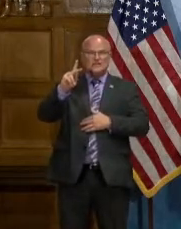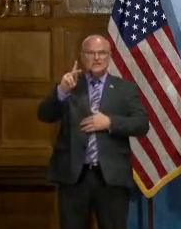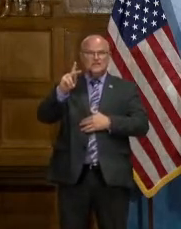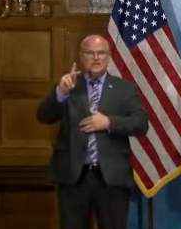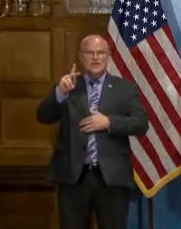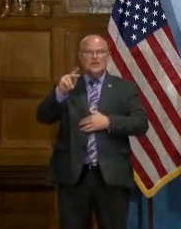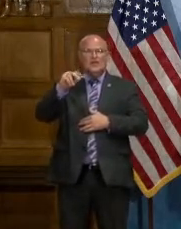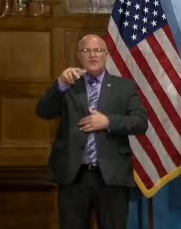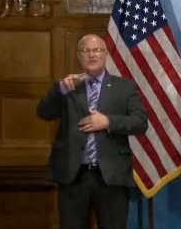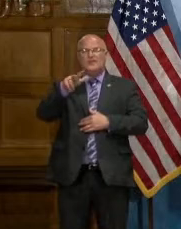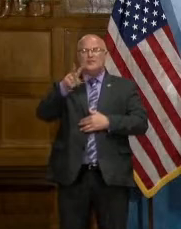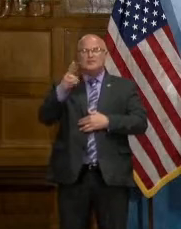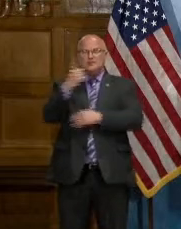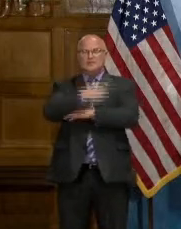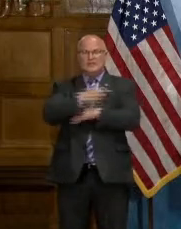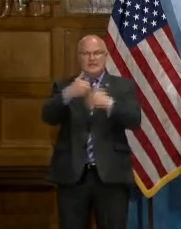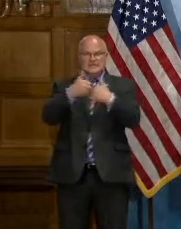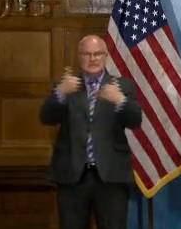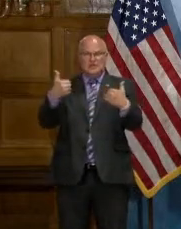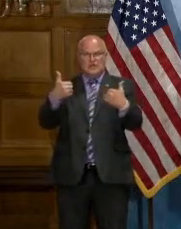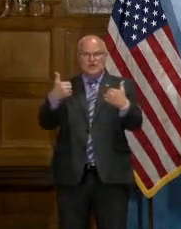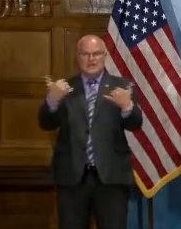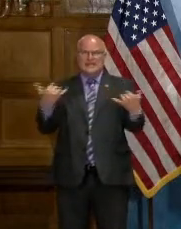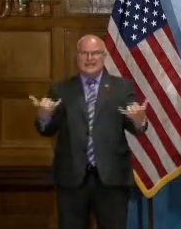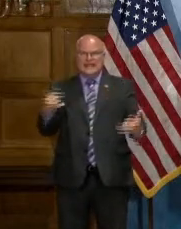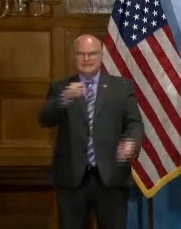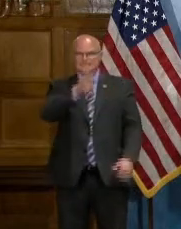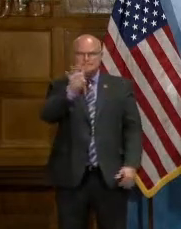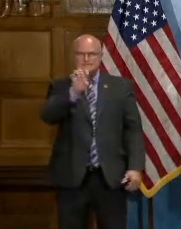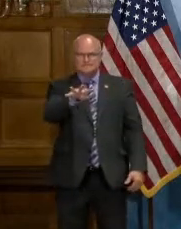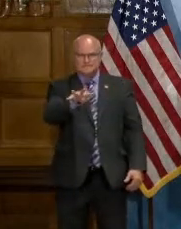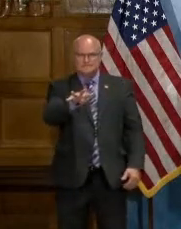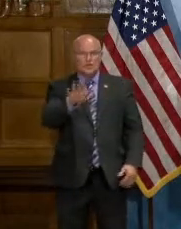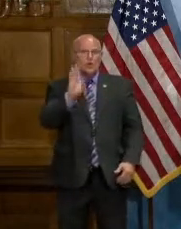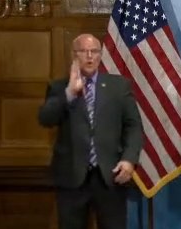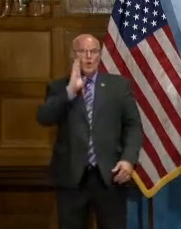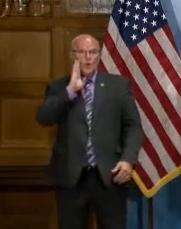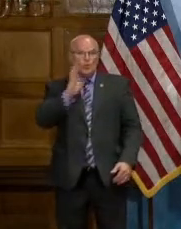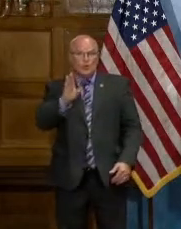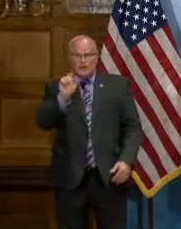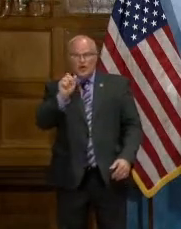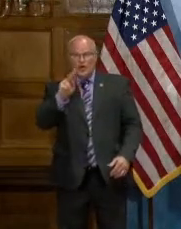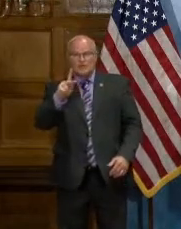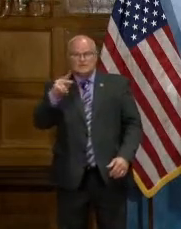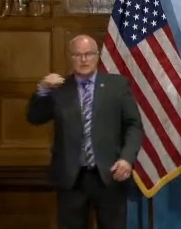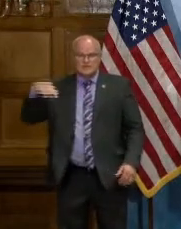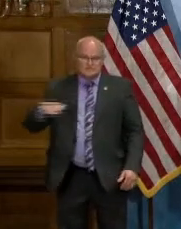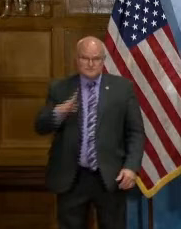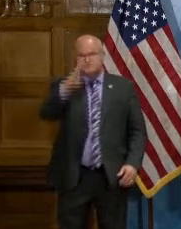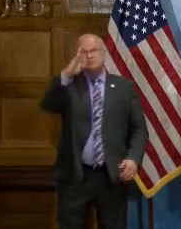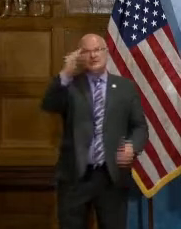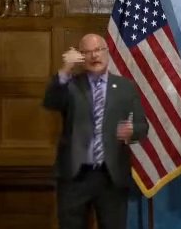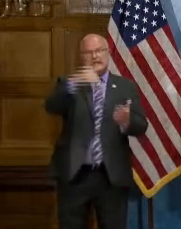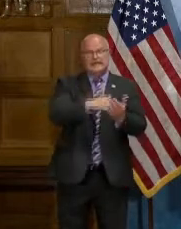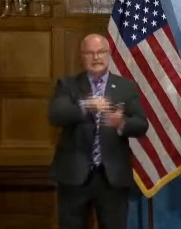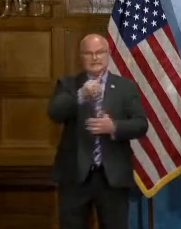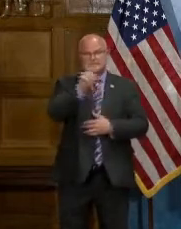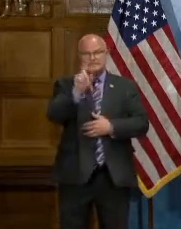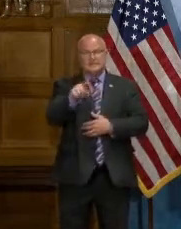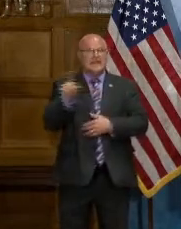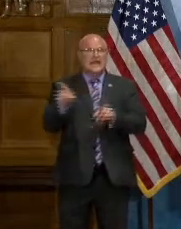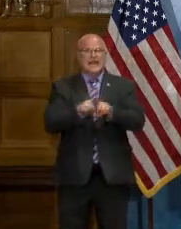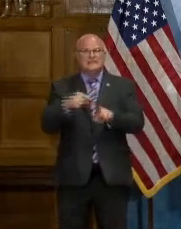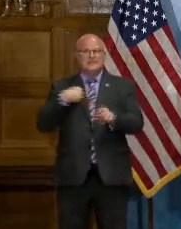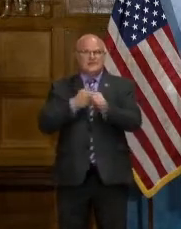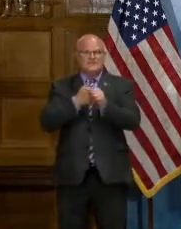we're 32 days apart. The question is, will we go up and peak again, just